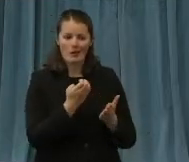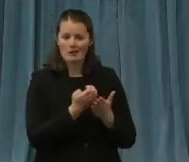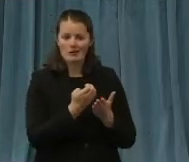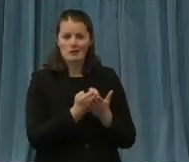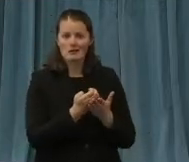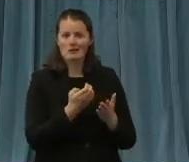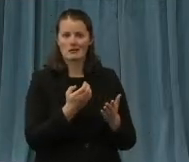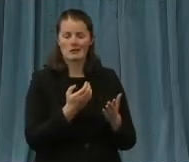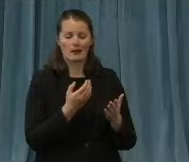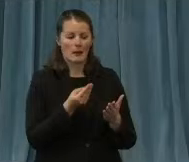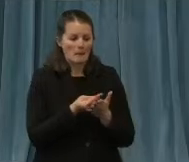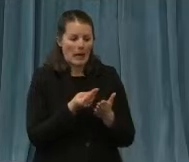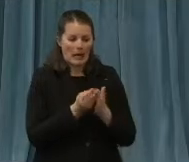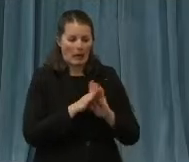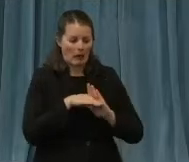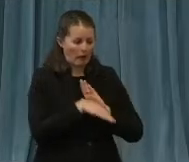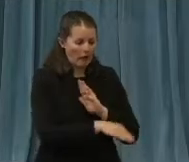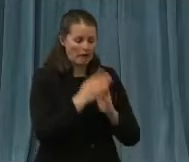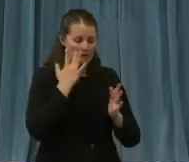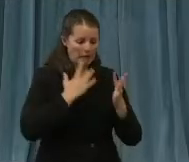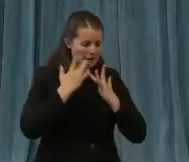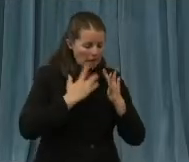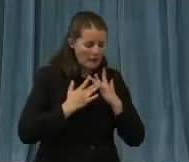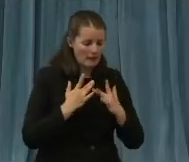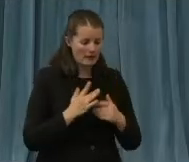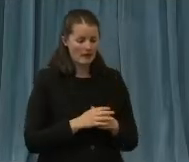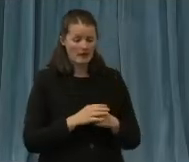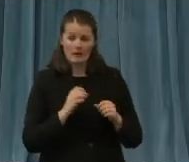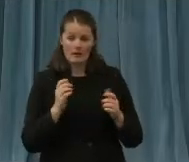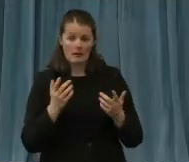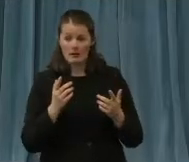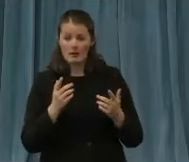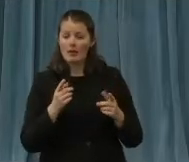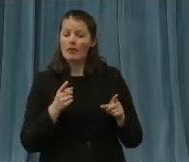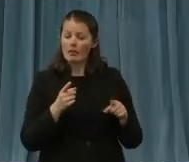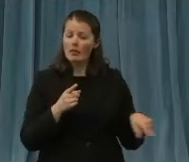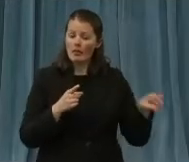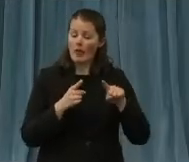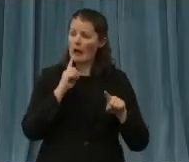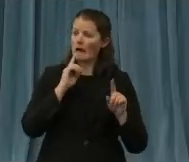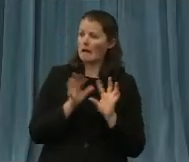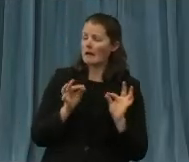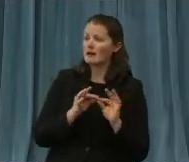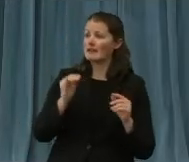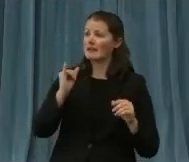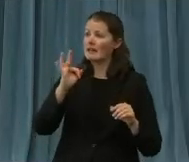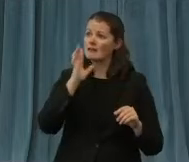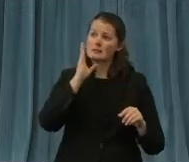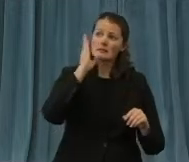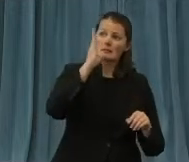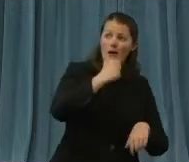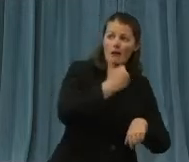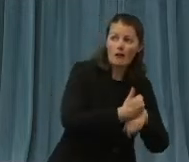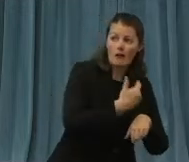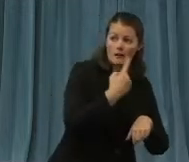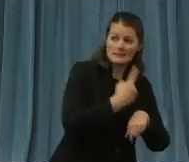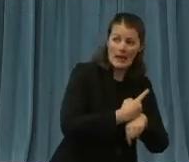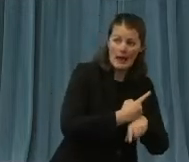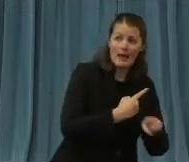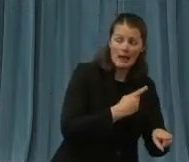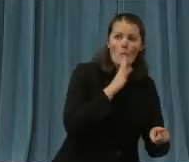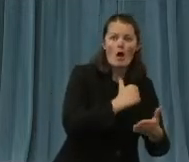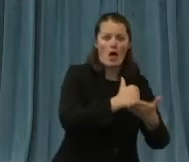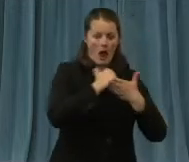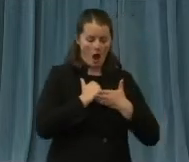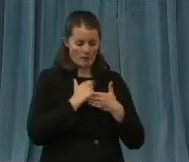day that goes by, who just say a tentative target date will help them recalibrate their businesses? Well, I